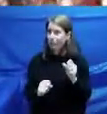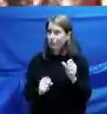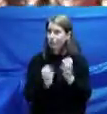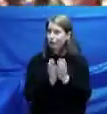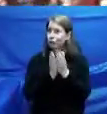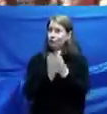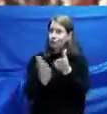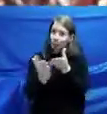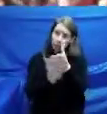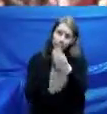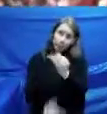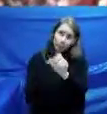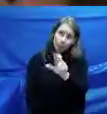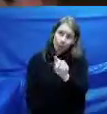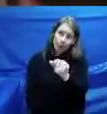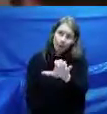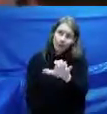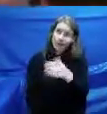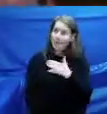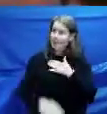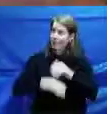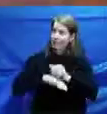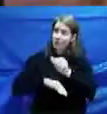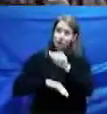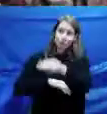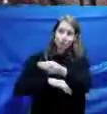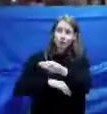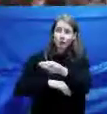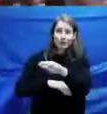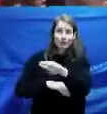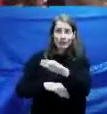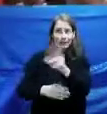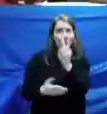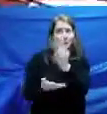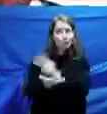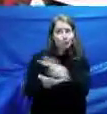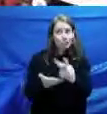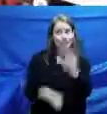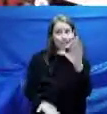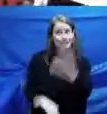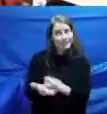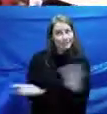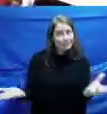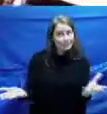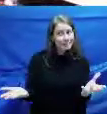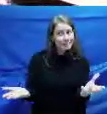be cut 2 weeks shorter? So I'm sorry, I will not be supporting that.